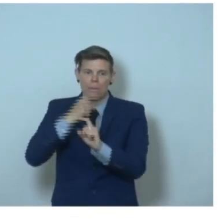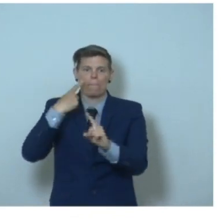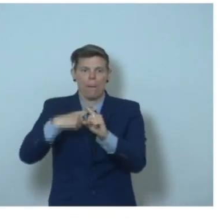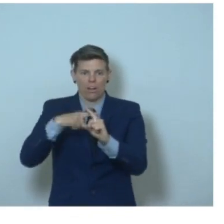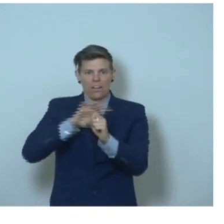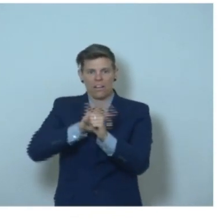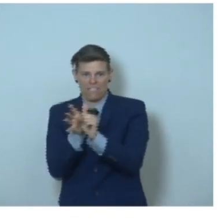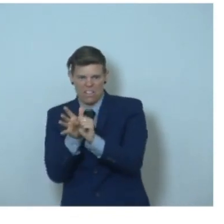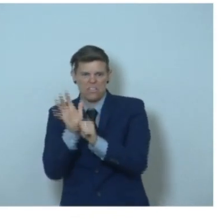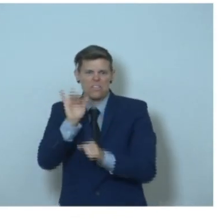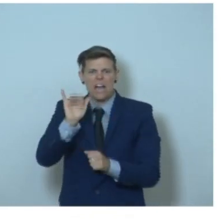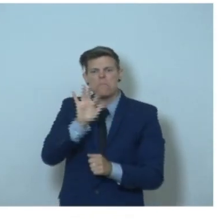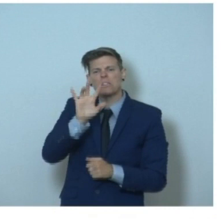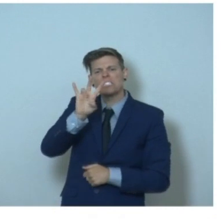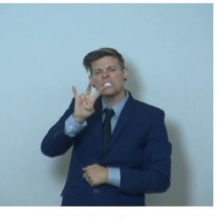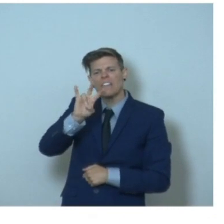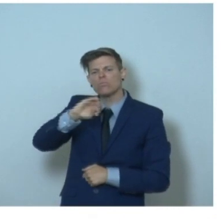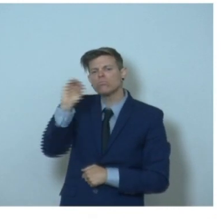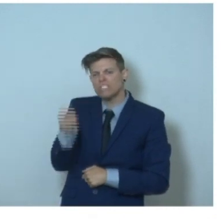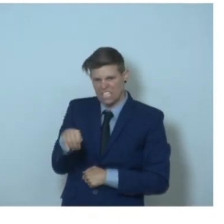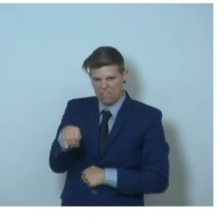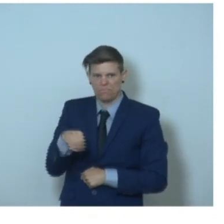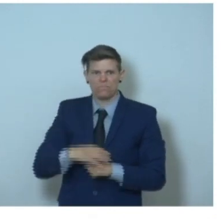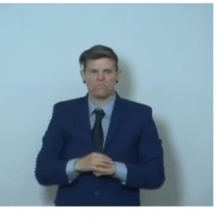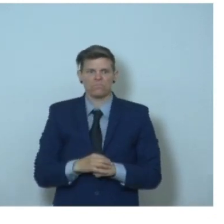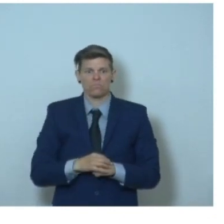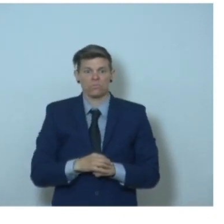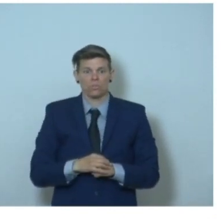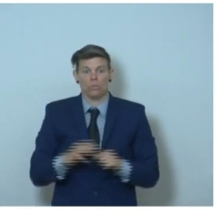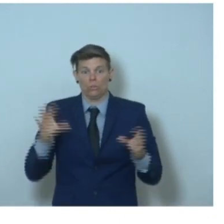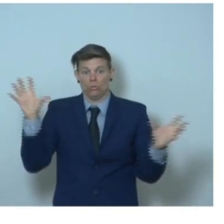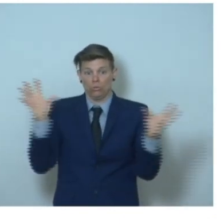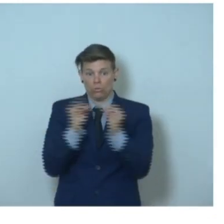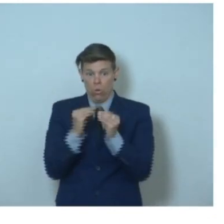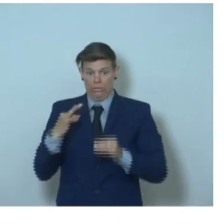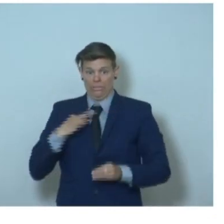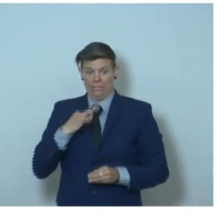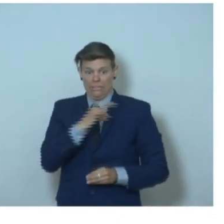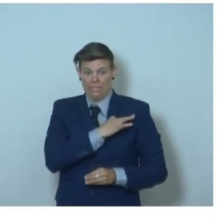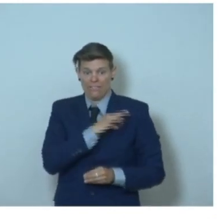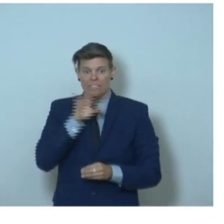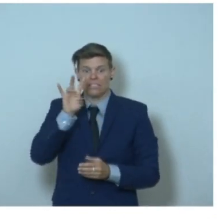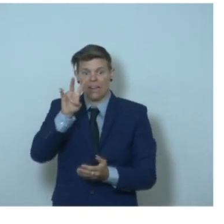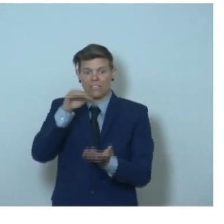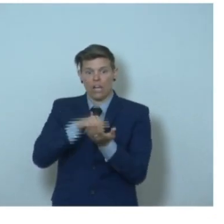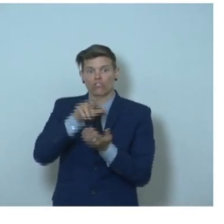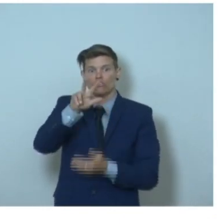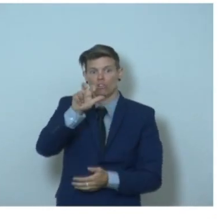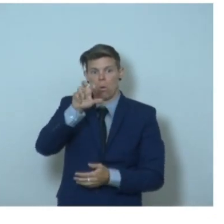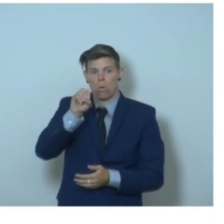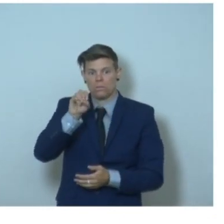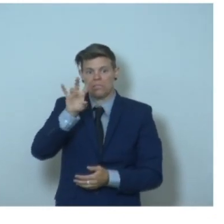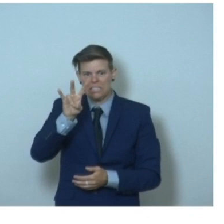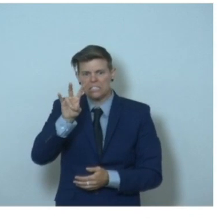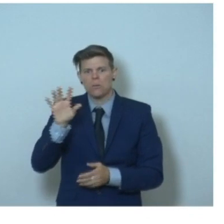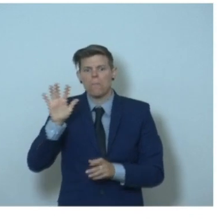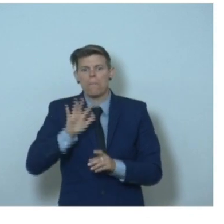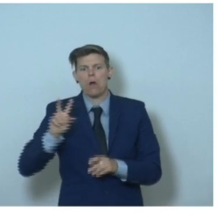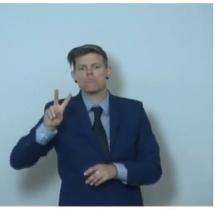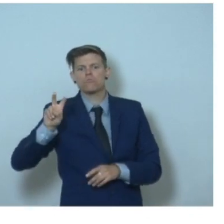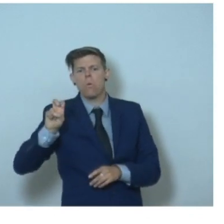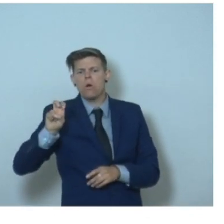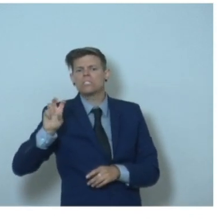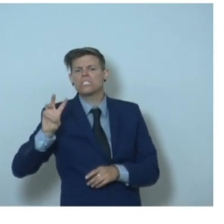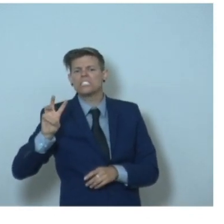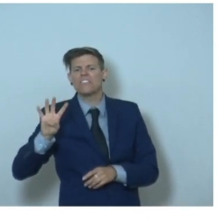7%. And total staff, 7,307. Of those, 264 have tested positive,